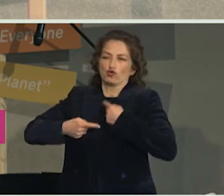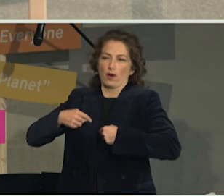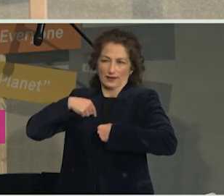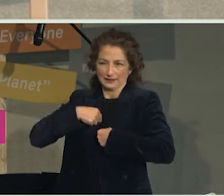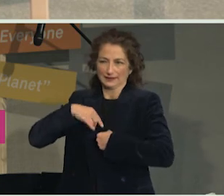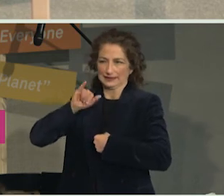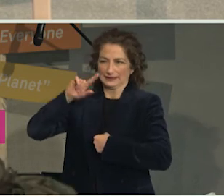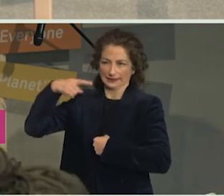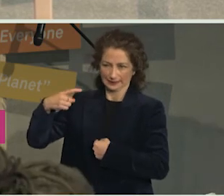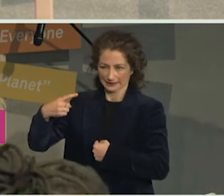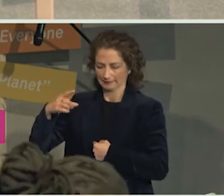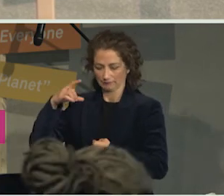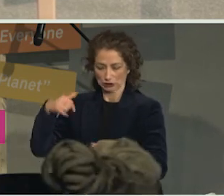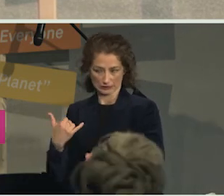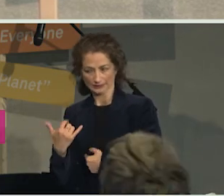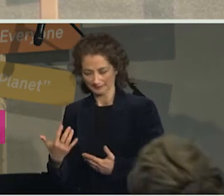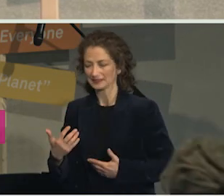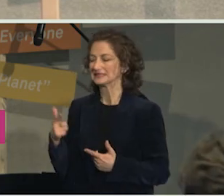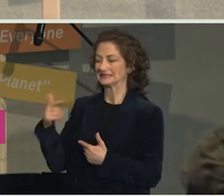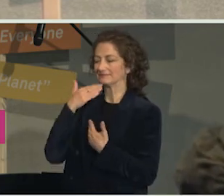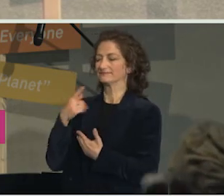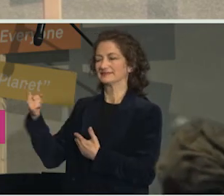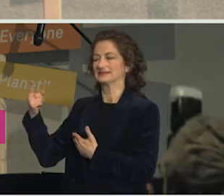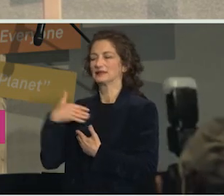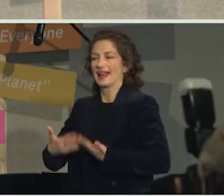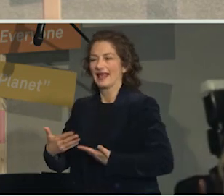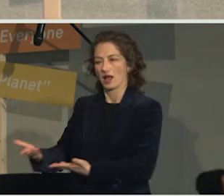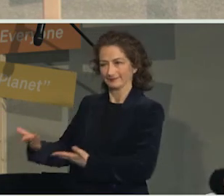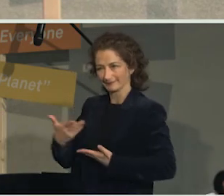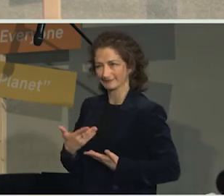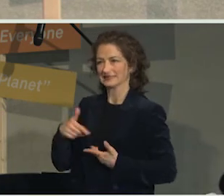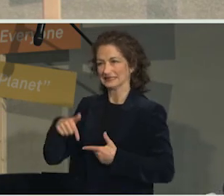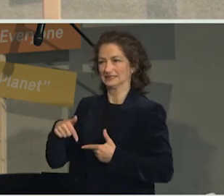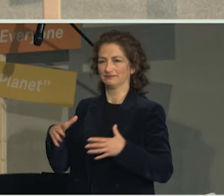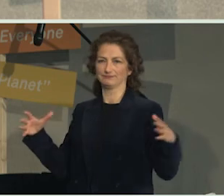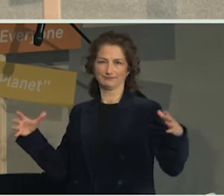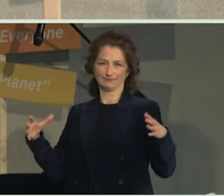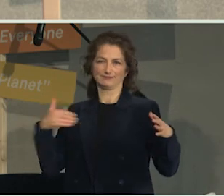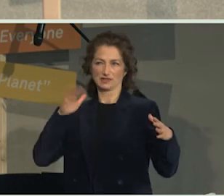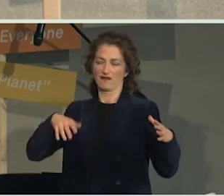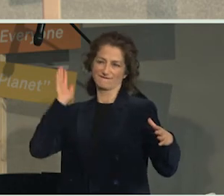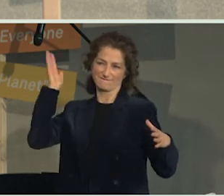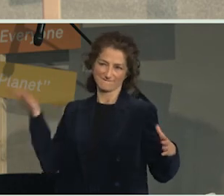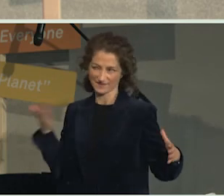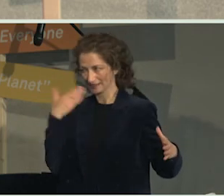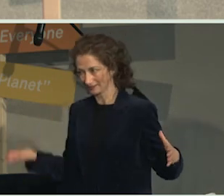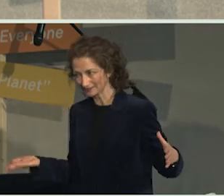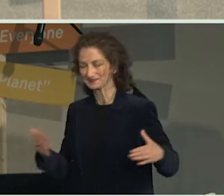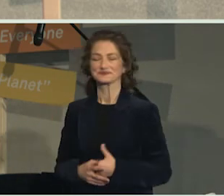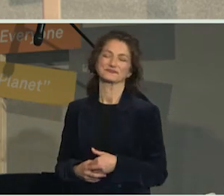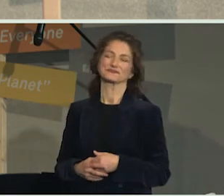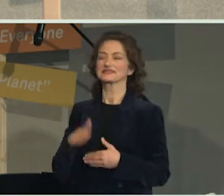her, and more thankful that she gave me the opportunity to be in this wonderful space. So first of all, thank you,